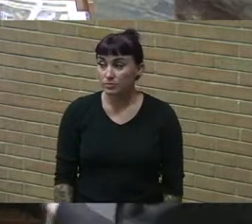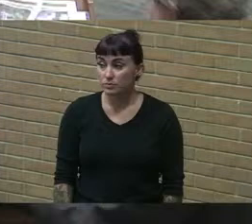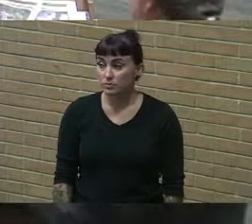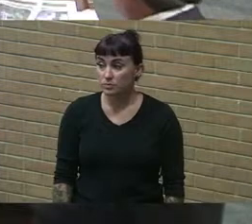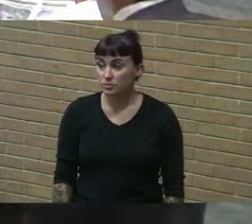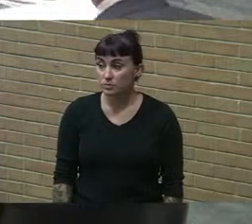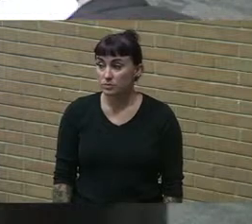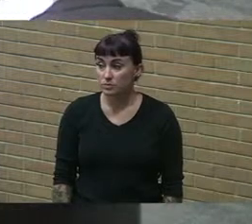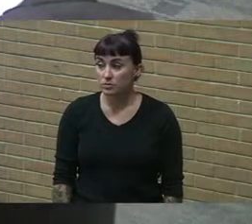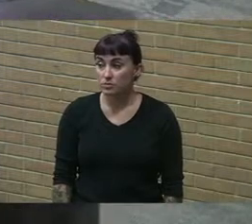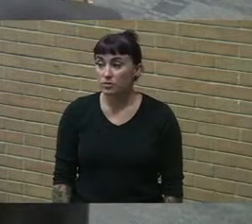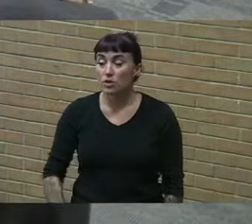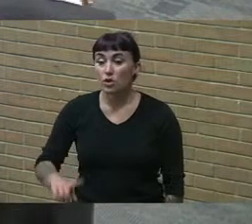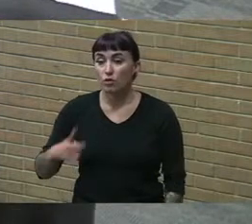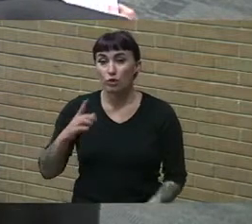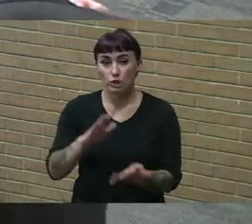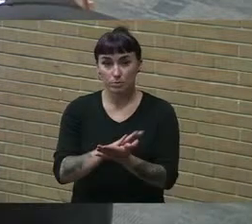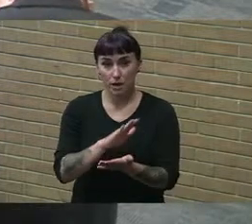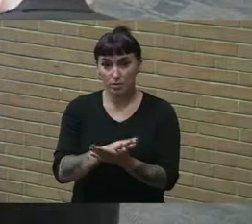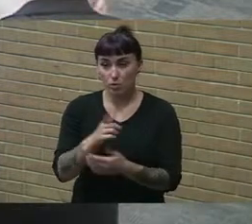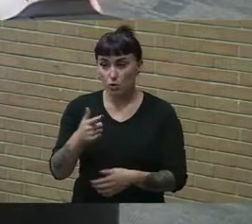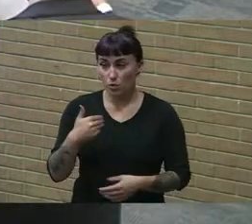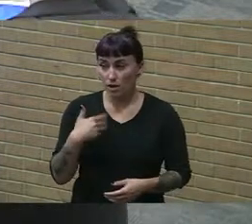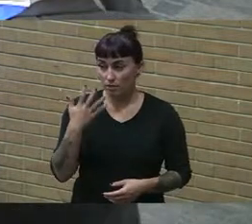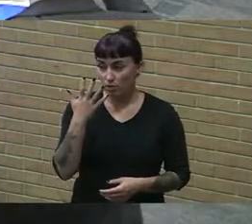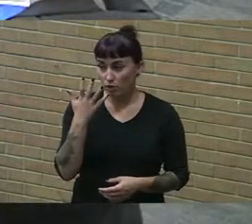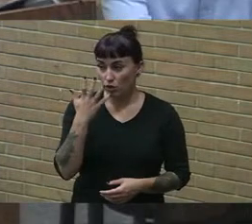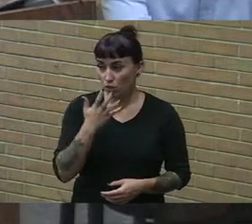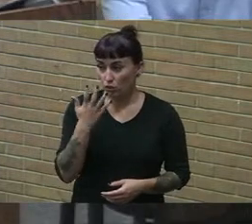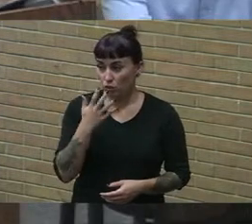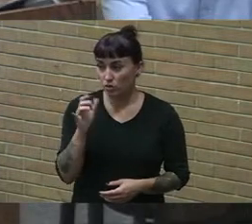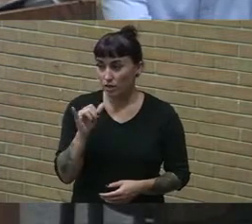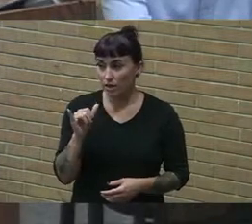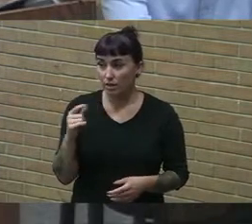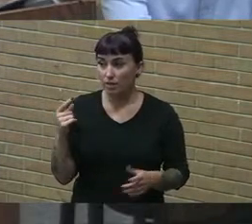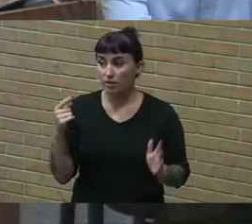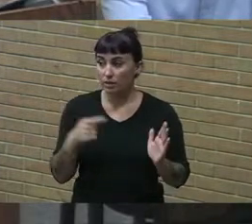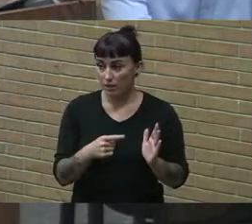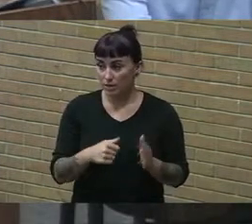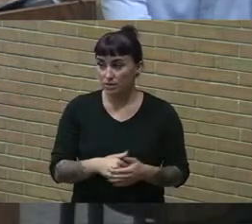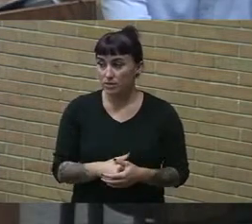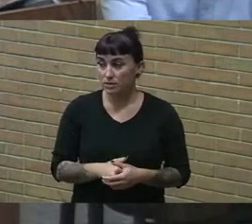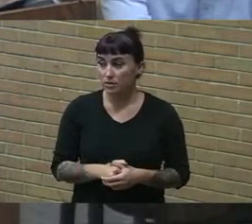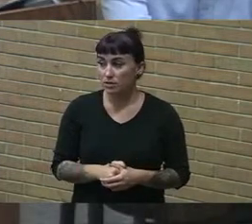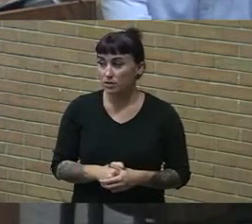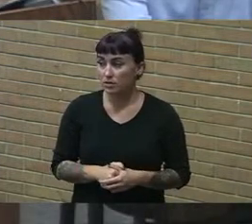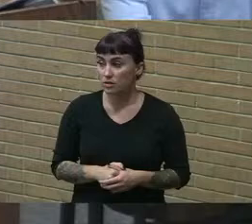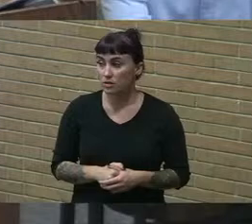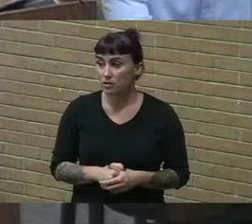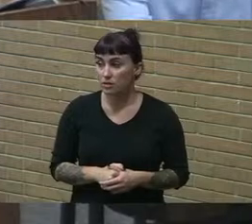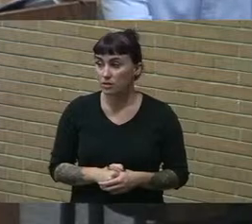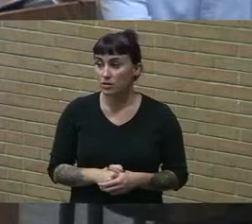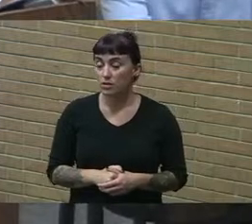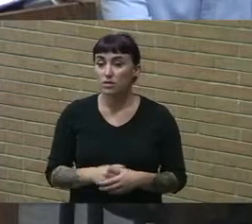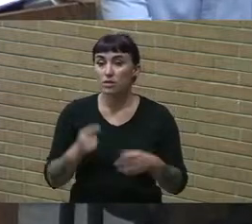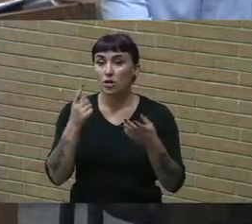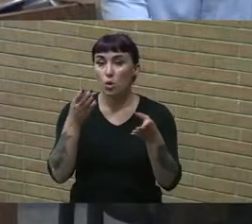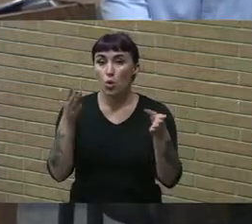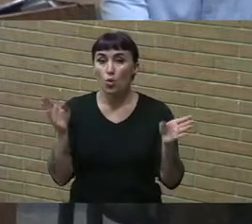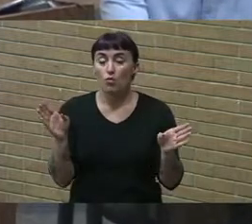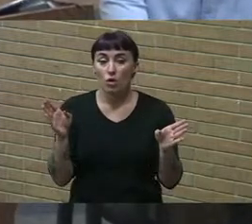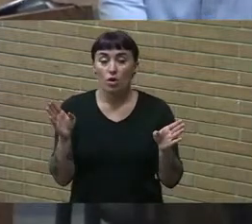The first piece of paper that you have that looks like this is a sense of the